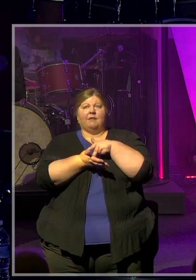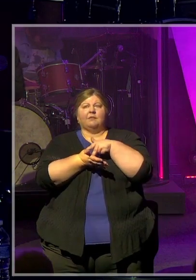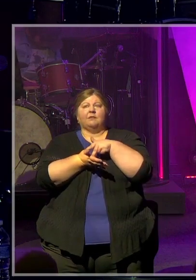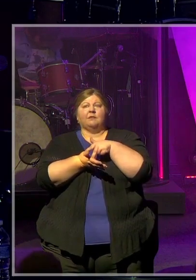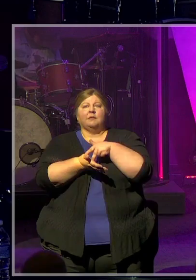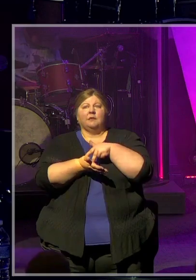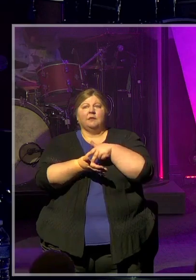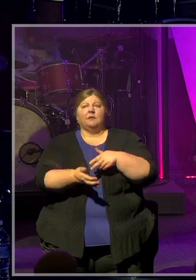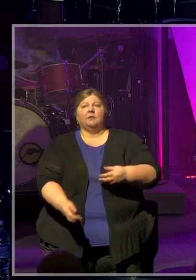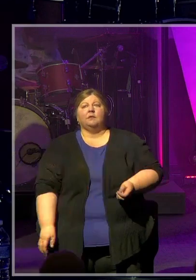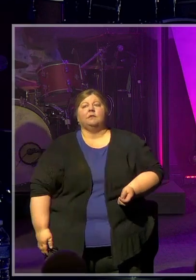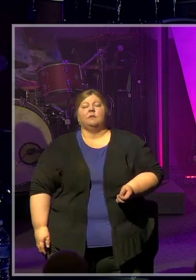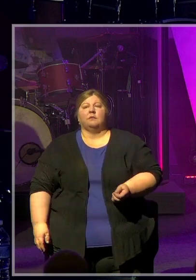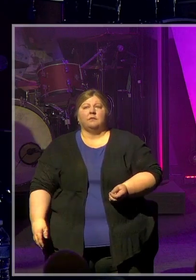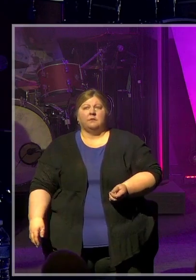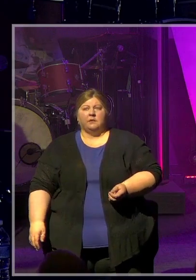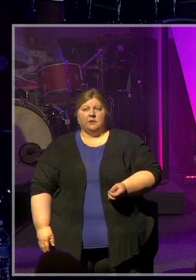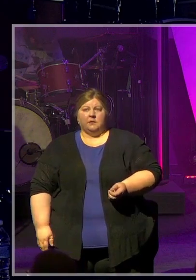stand.